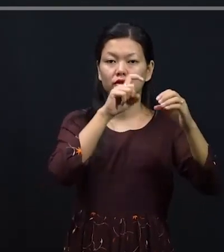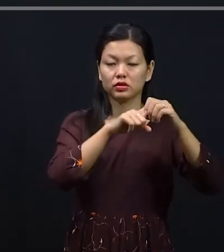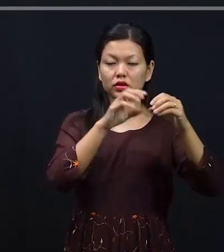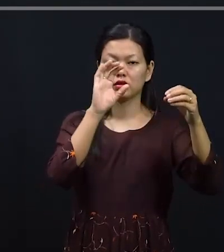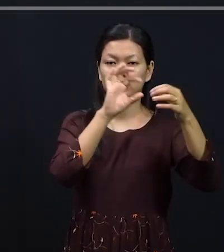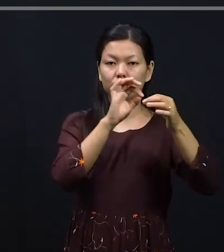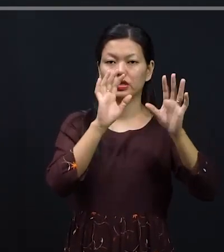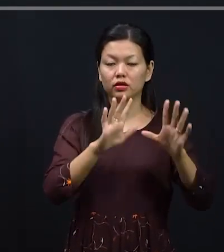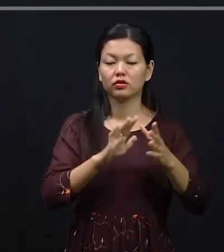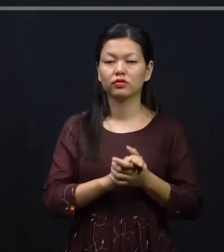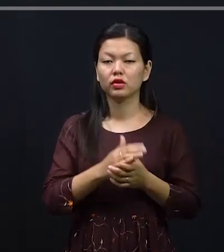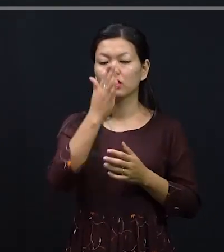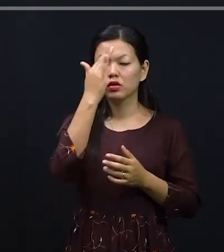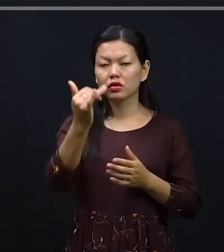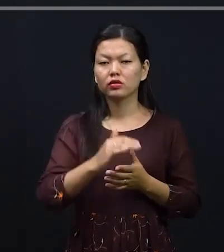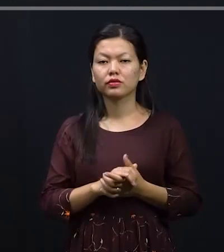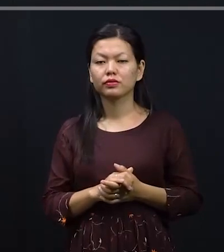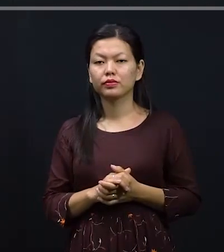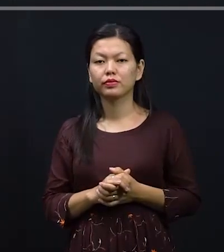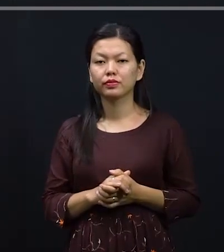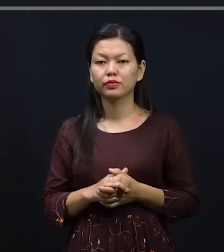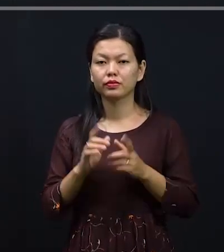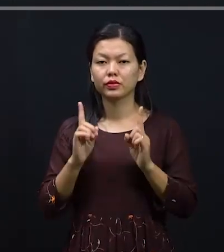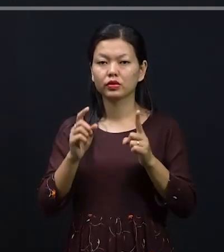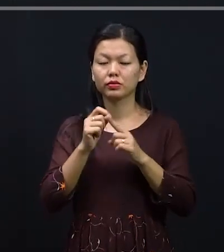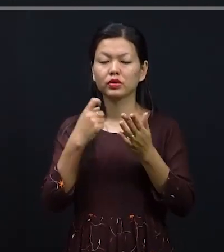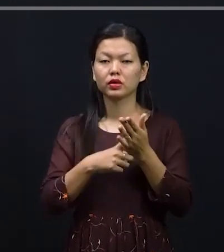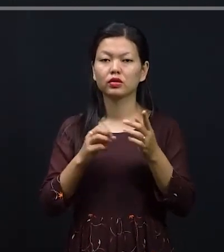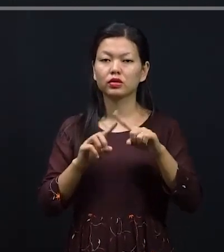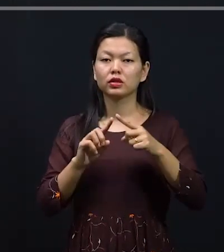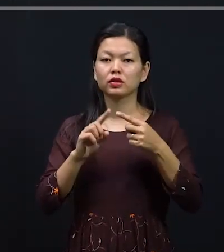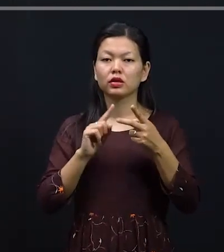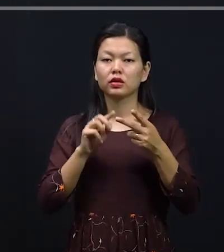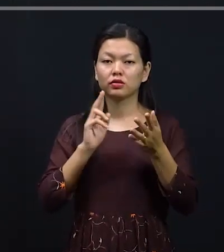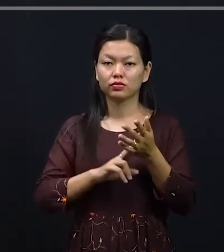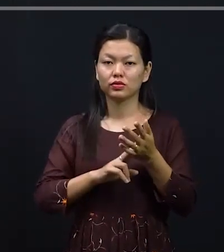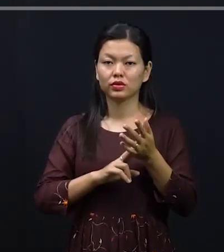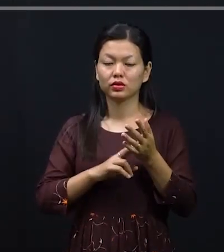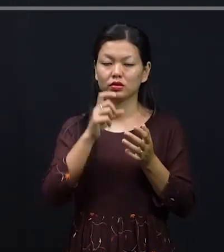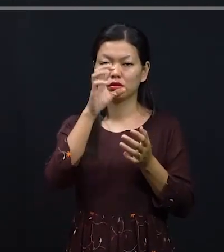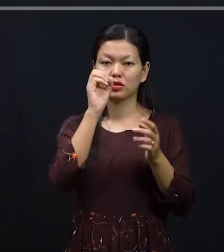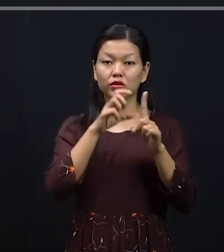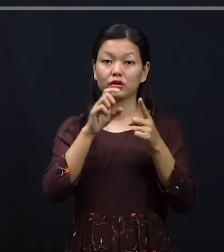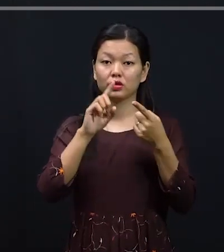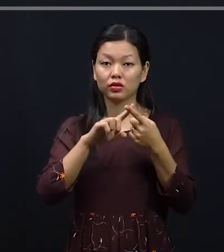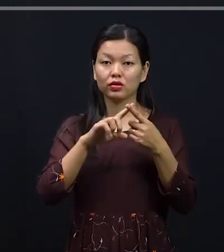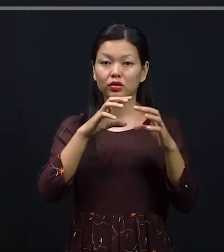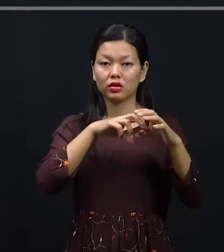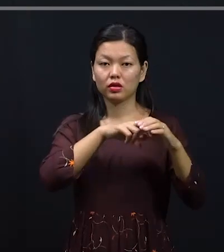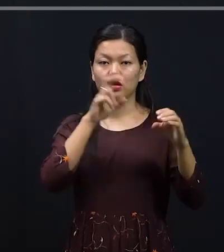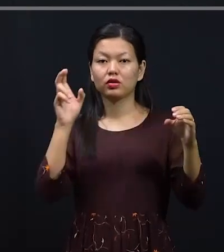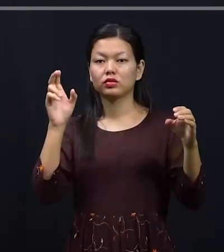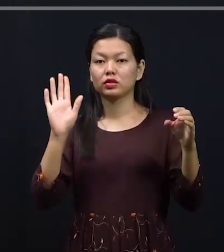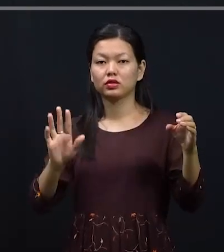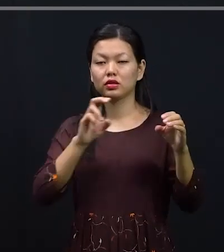cell, while the protein guard remains outside the bacterial cell. So